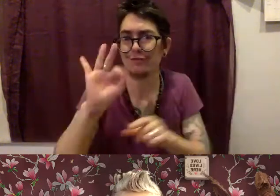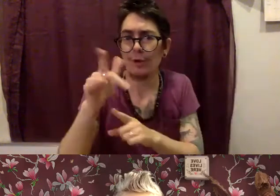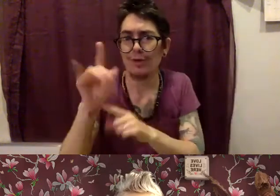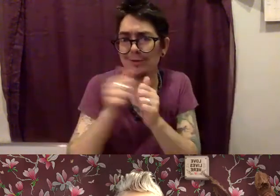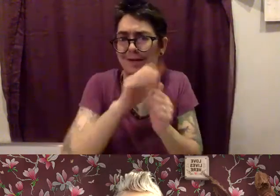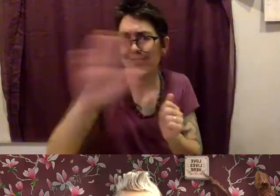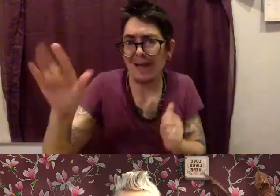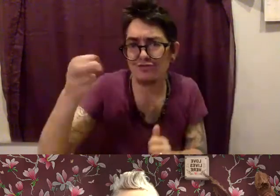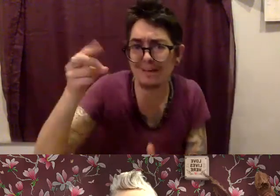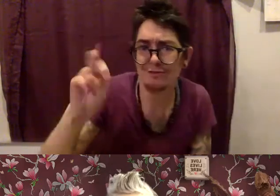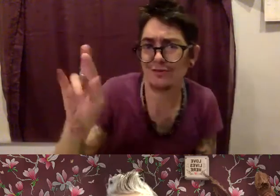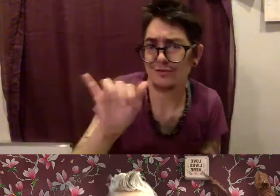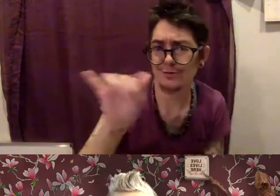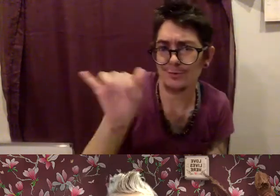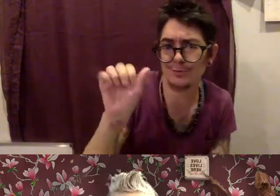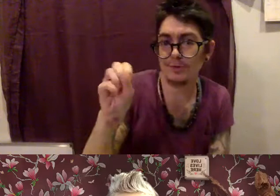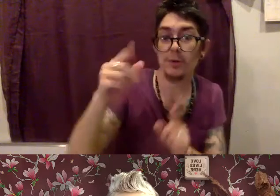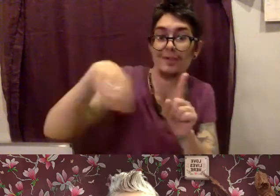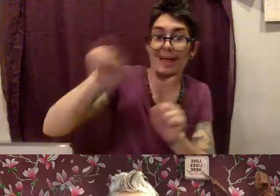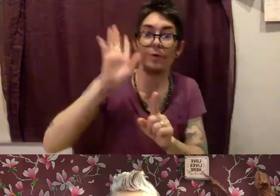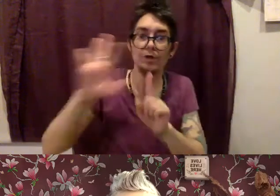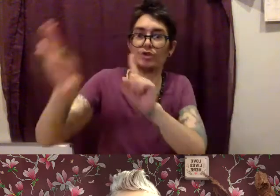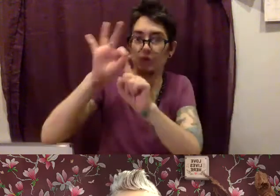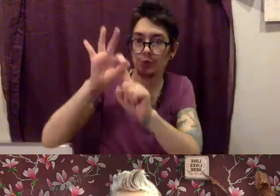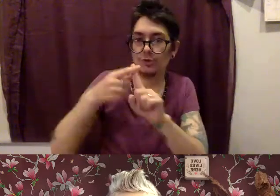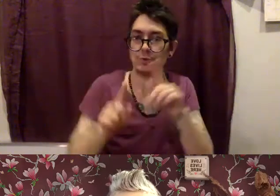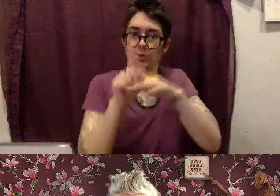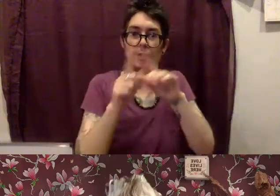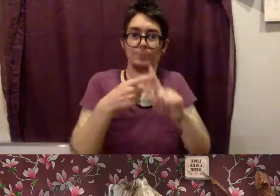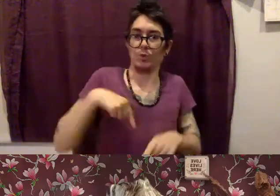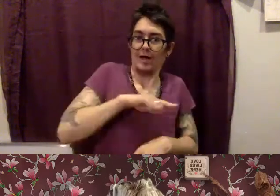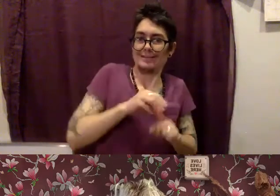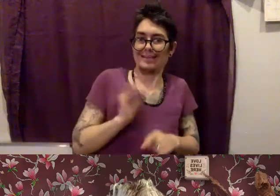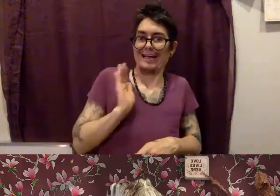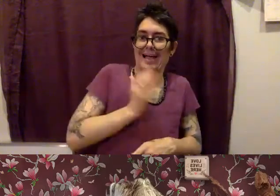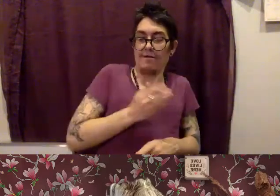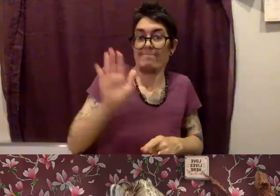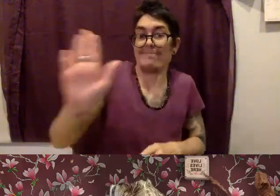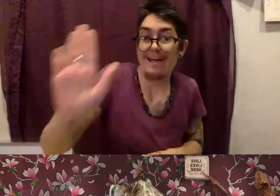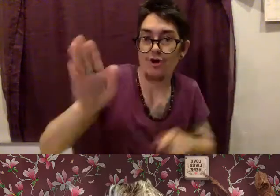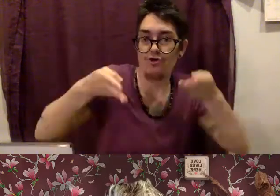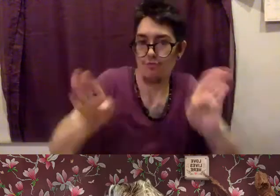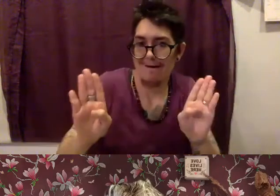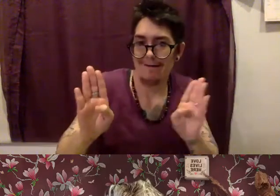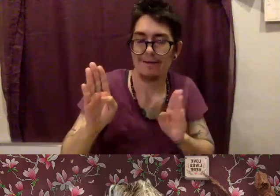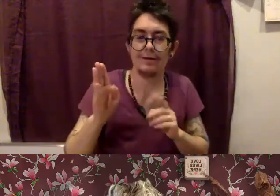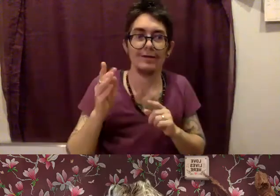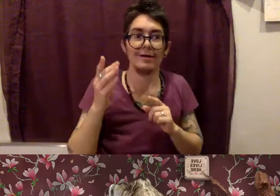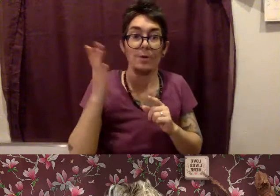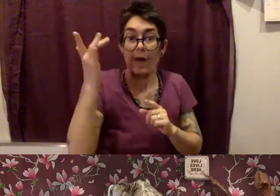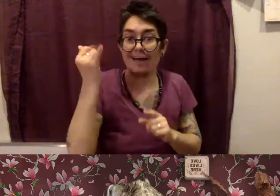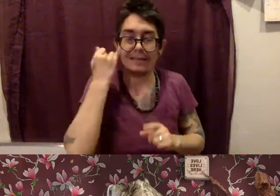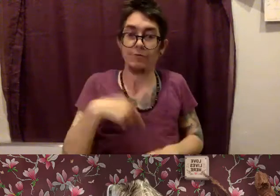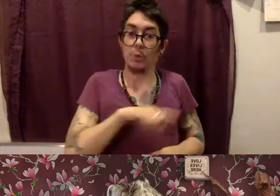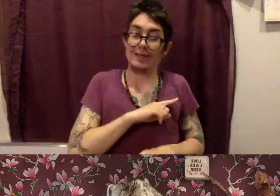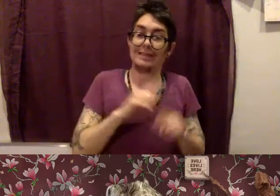magic beings, and as far as their gender, how they choose to show up for us, and